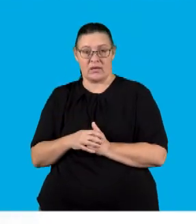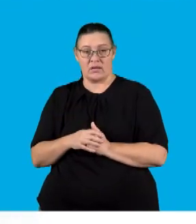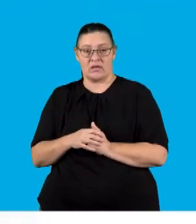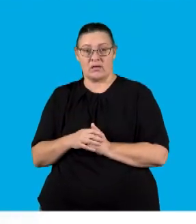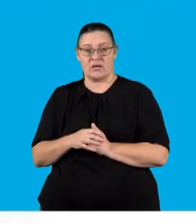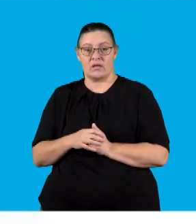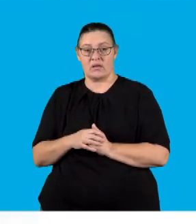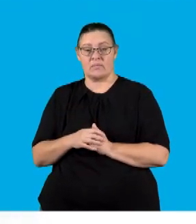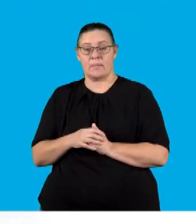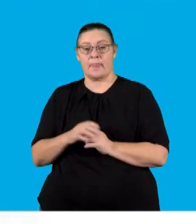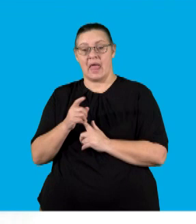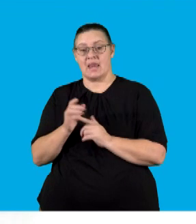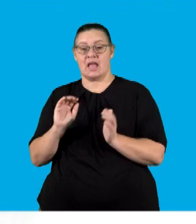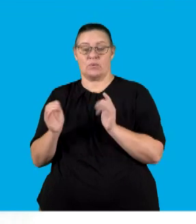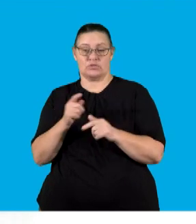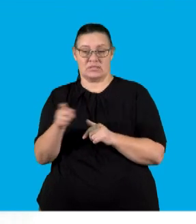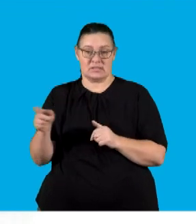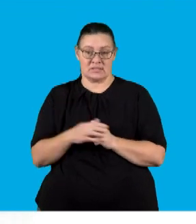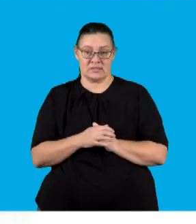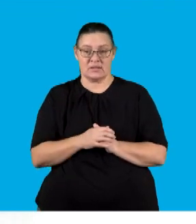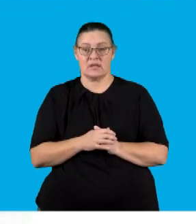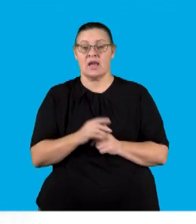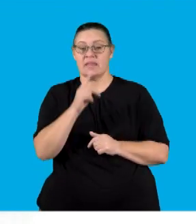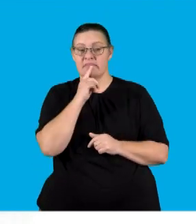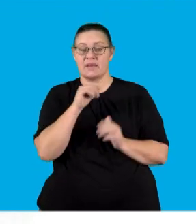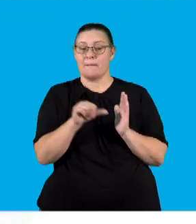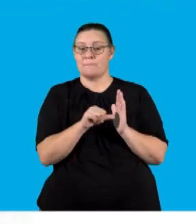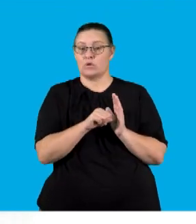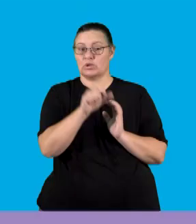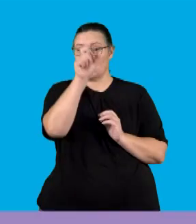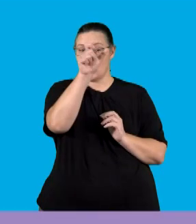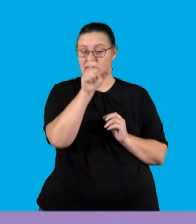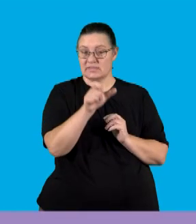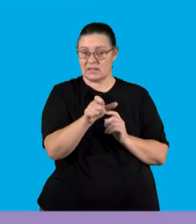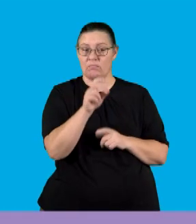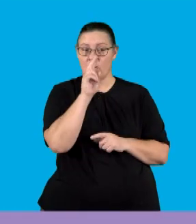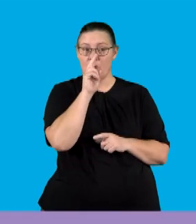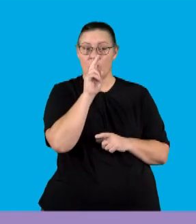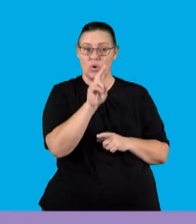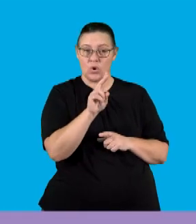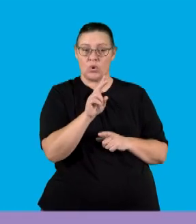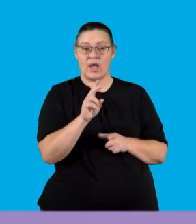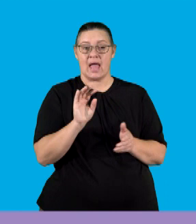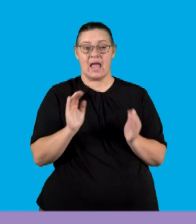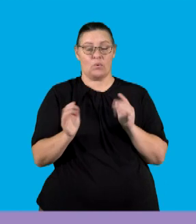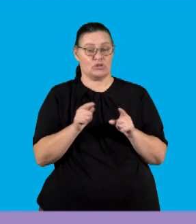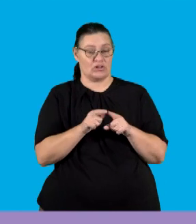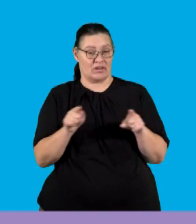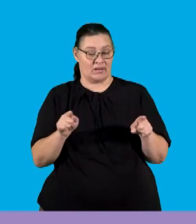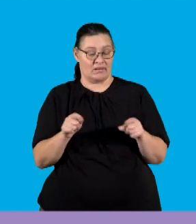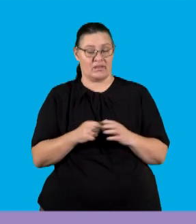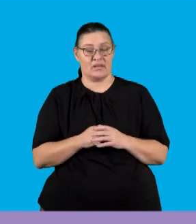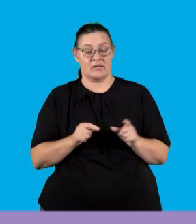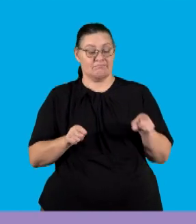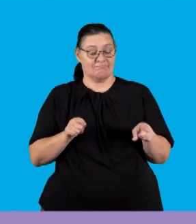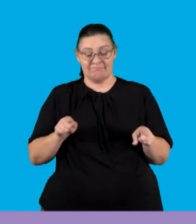formulae and the equations. Then looking at the keywords that we did look at during this